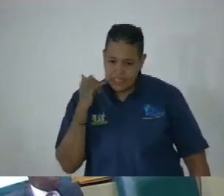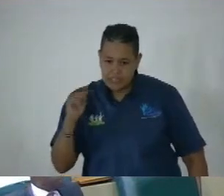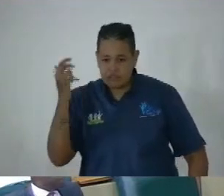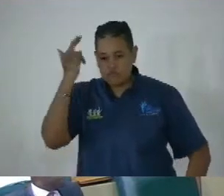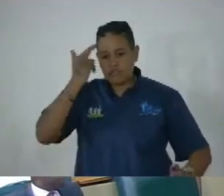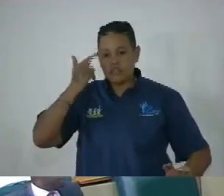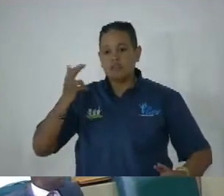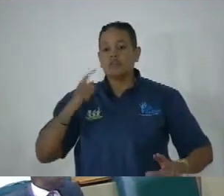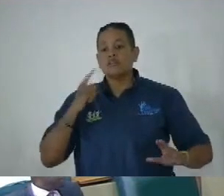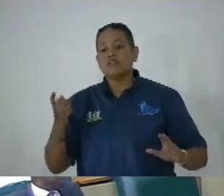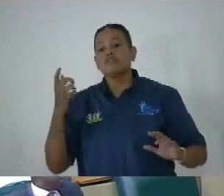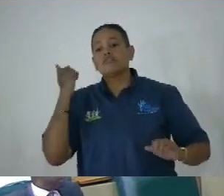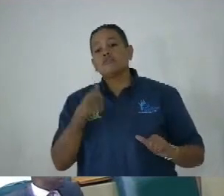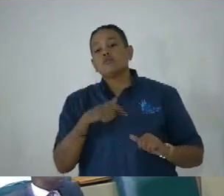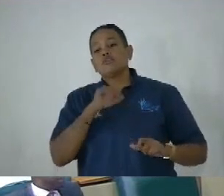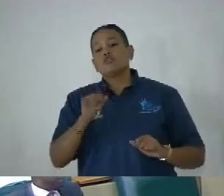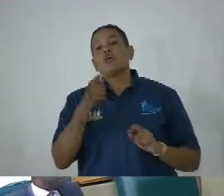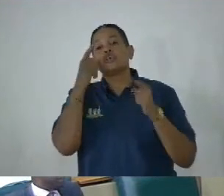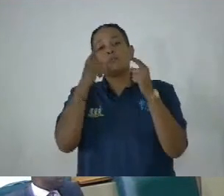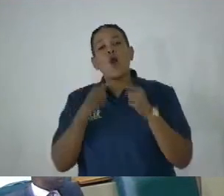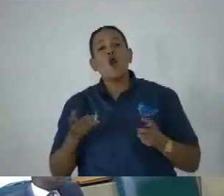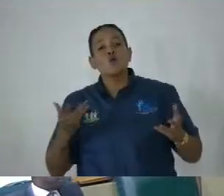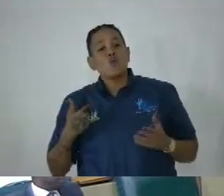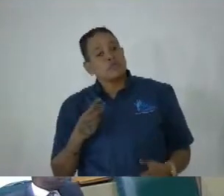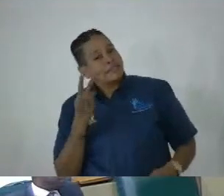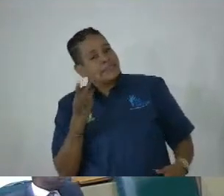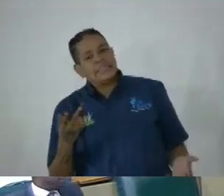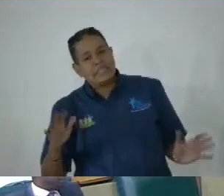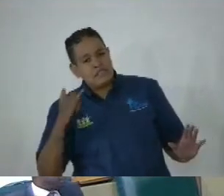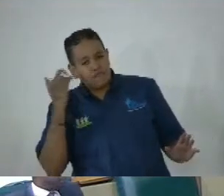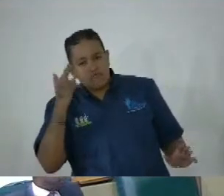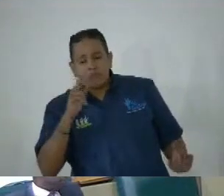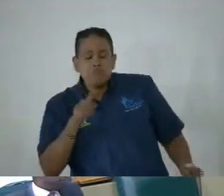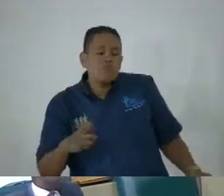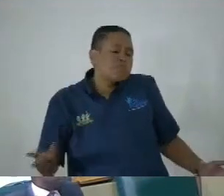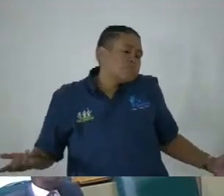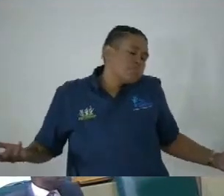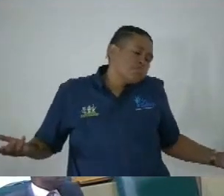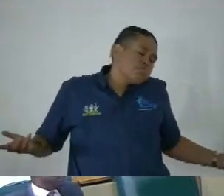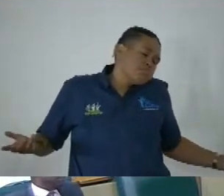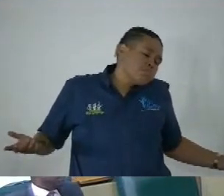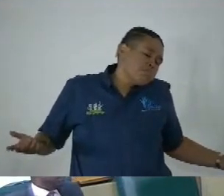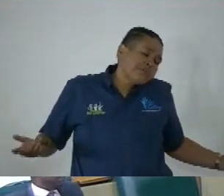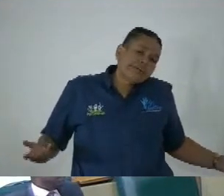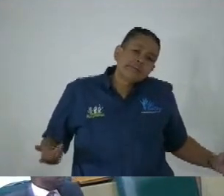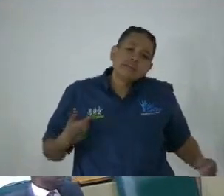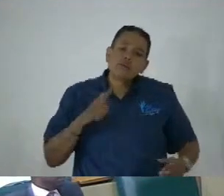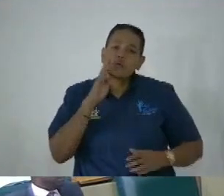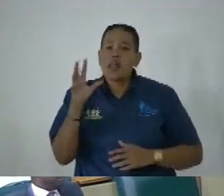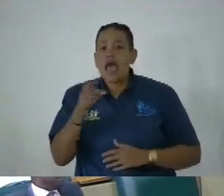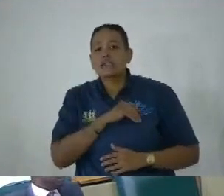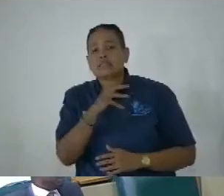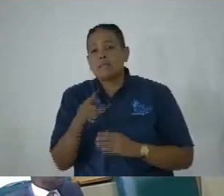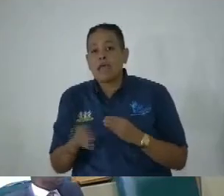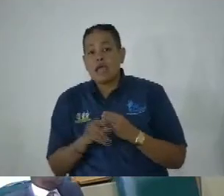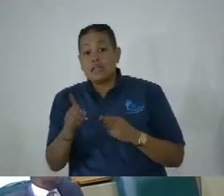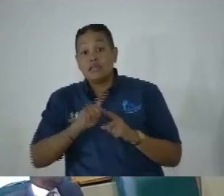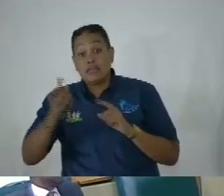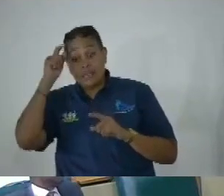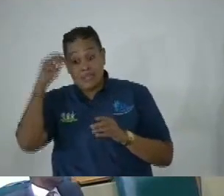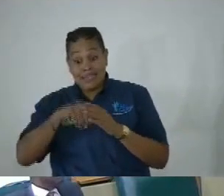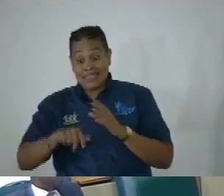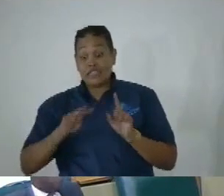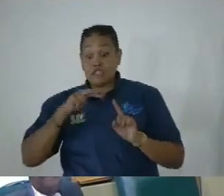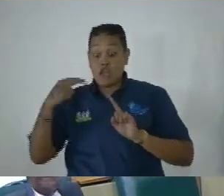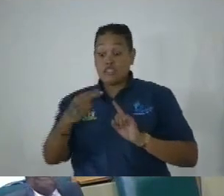reasonable, remember, we're just pointing out what we have seen. If there's a reasonable explanation, we will accept. However, within this